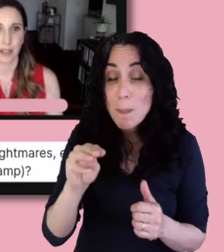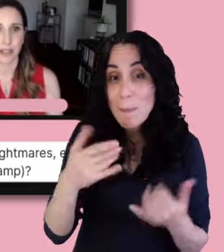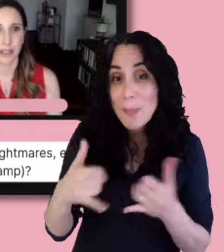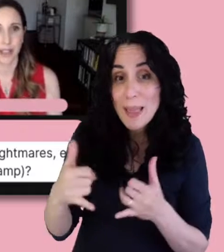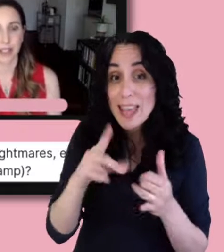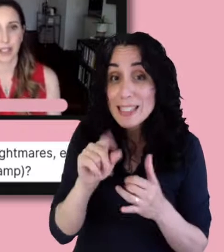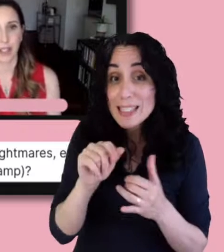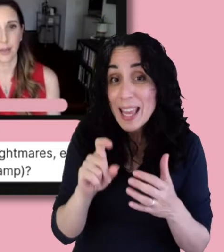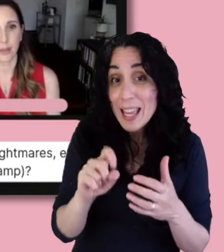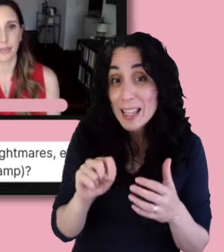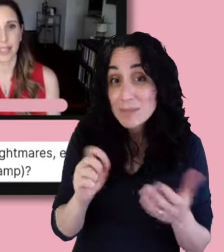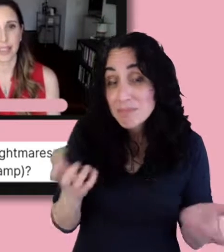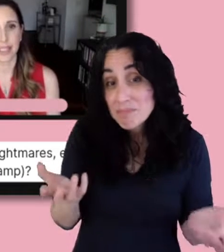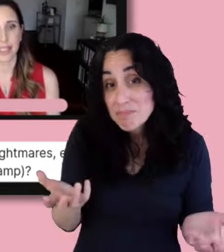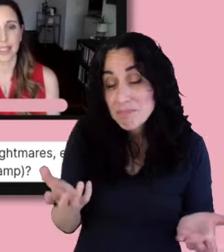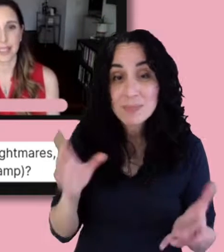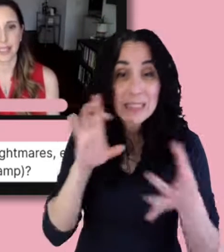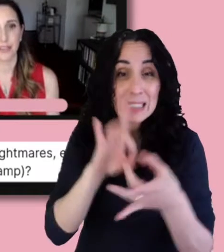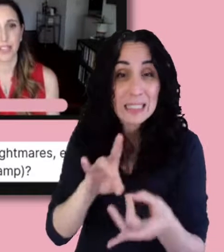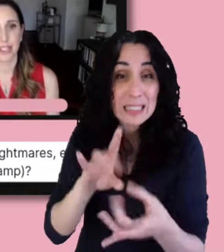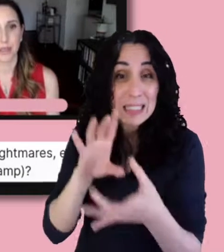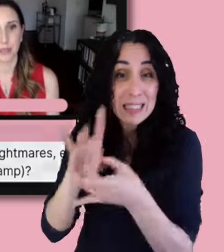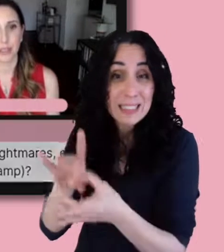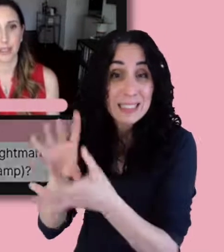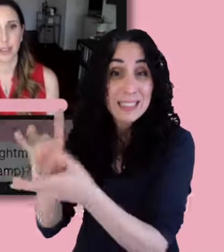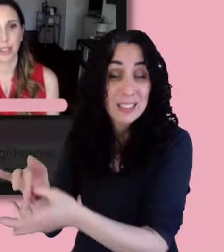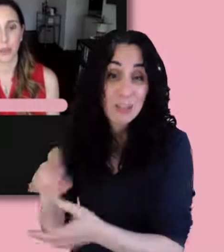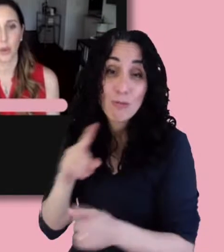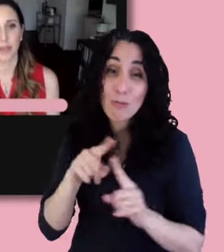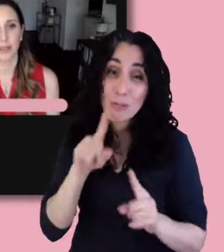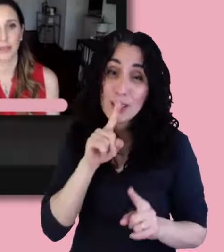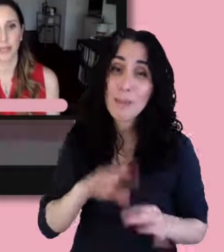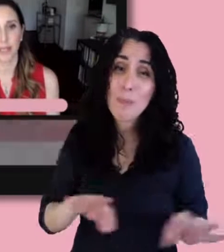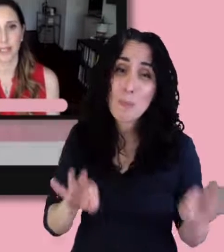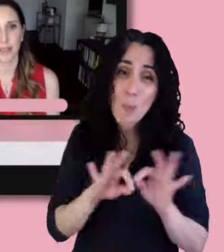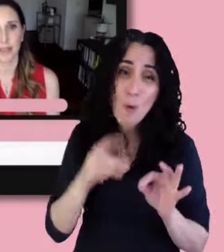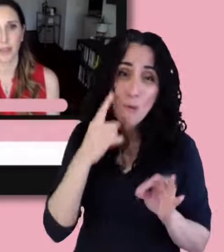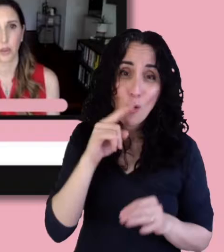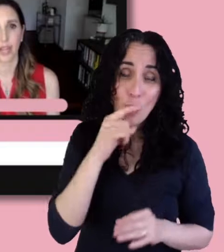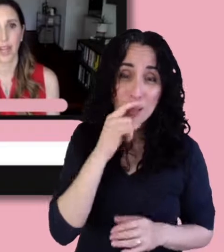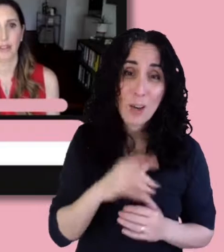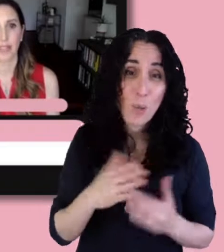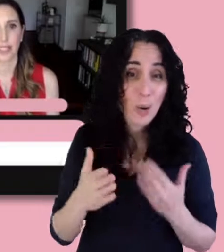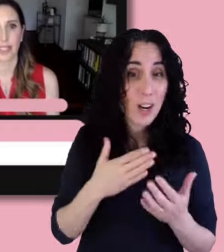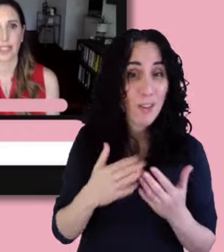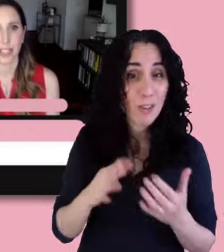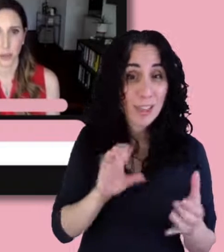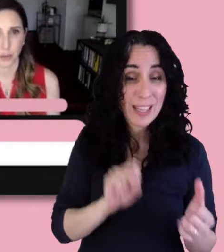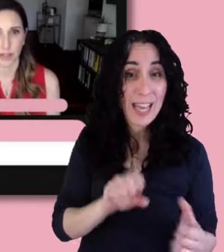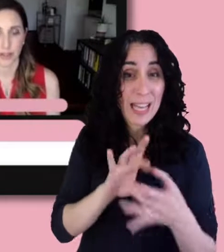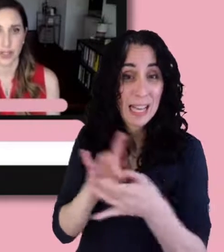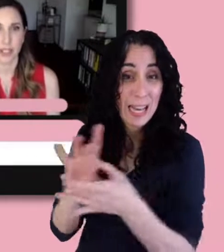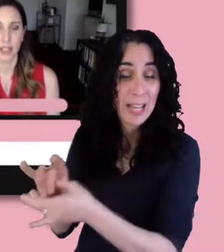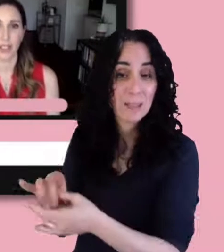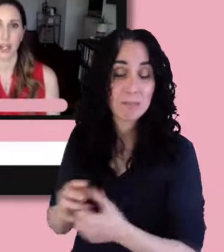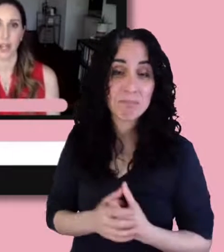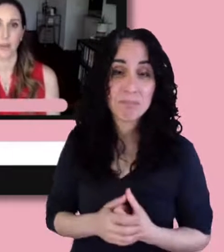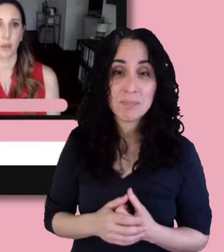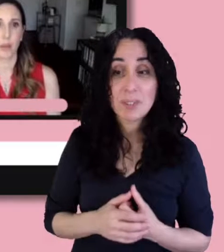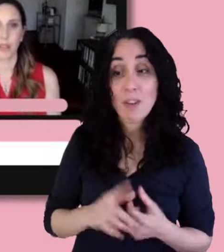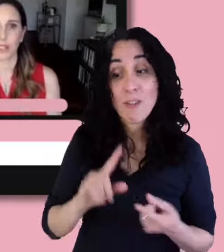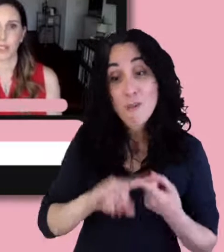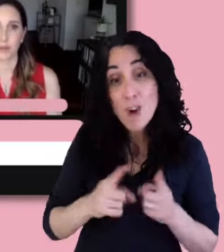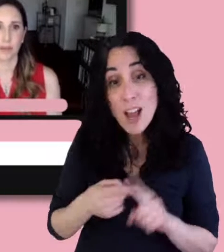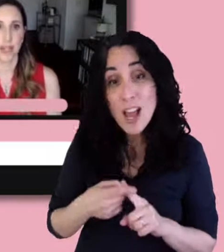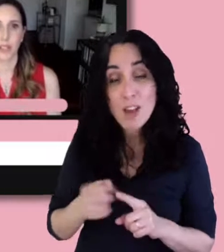with? I think connectivity is really, really important for our kids. So whatever they can connect with,